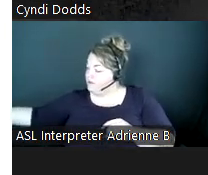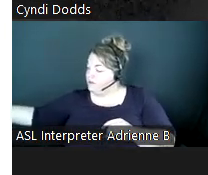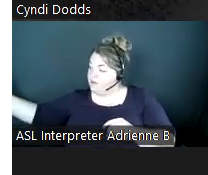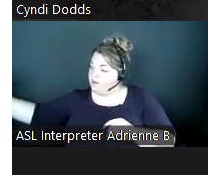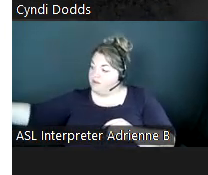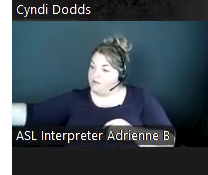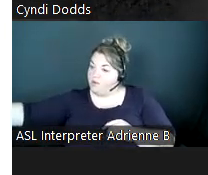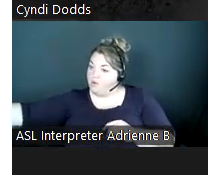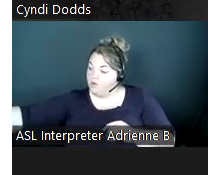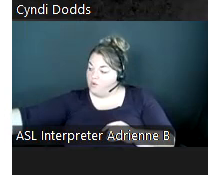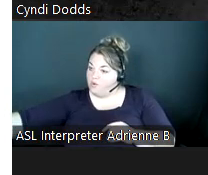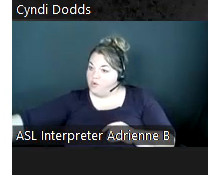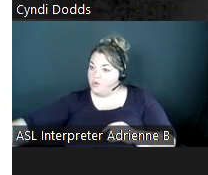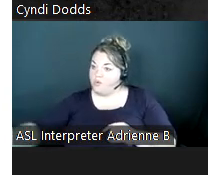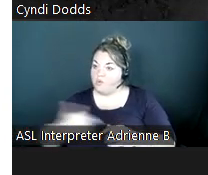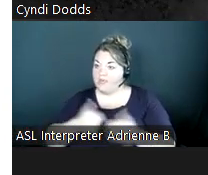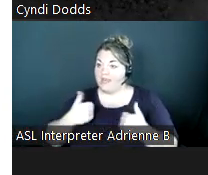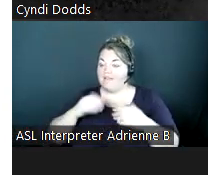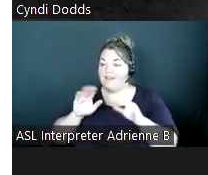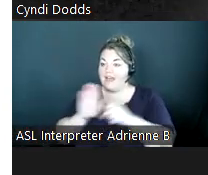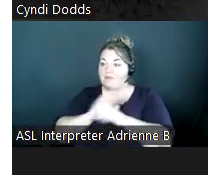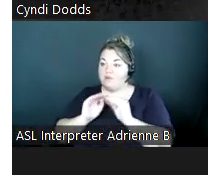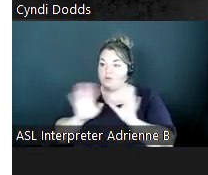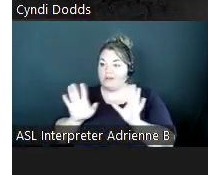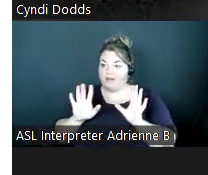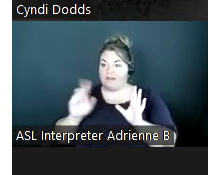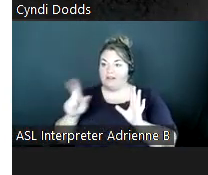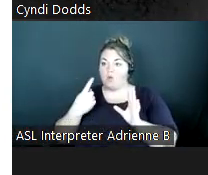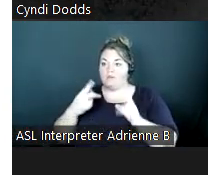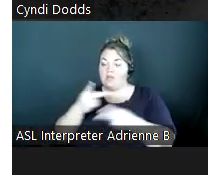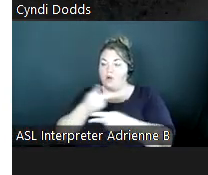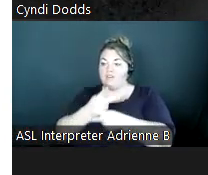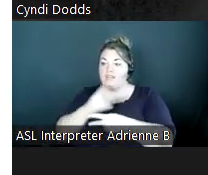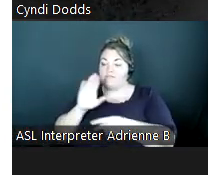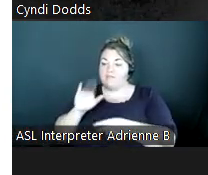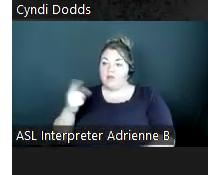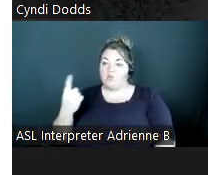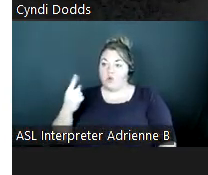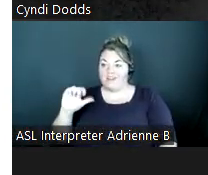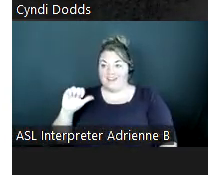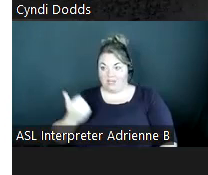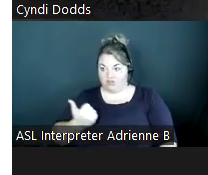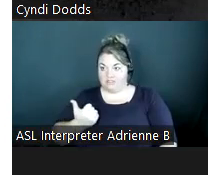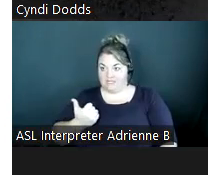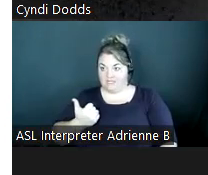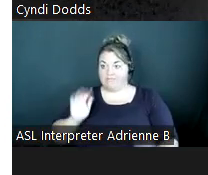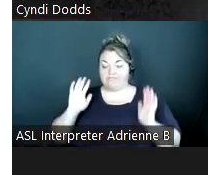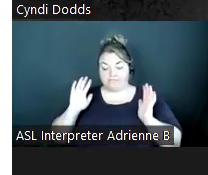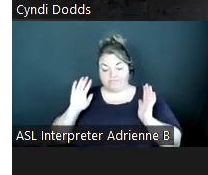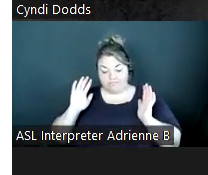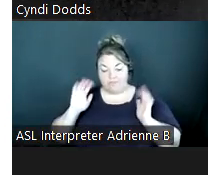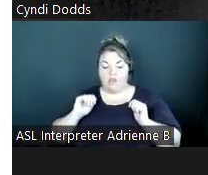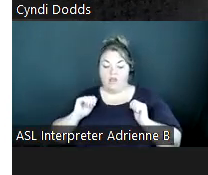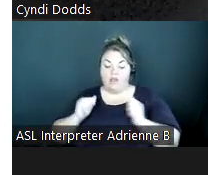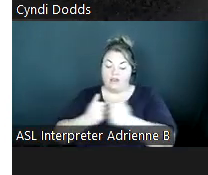absolute clarity that will only be overseen by one agency at a time. And of course, everything